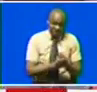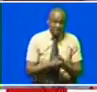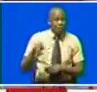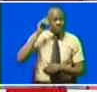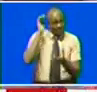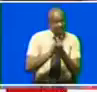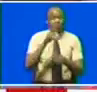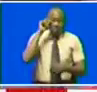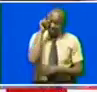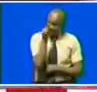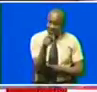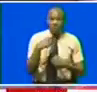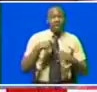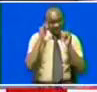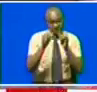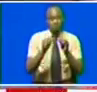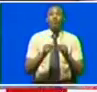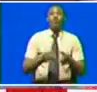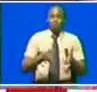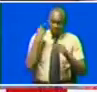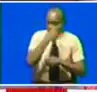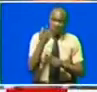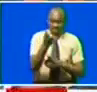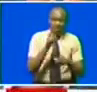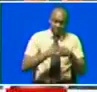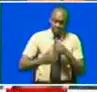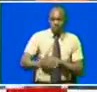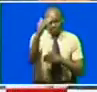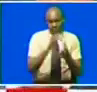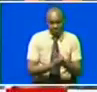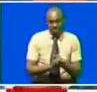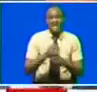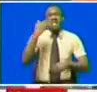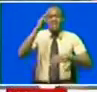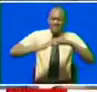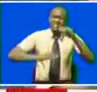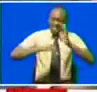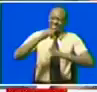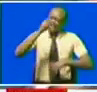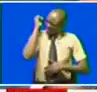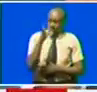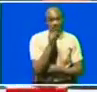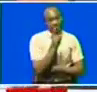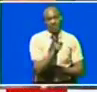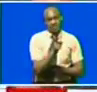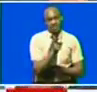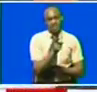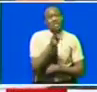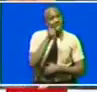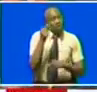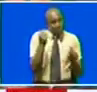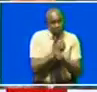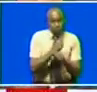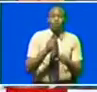that Mombasa will have a new look, you know, going forward. Infrastructure is a very, very expensive affair, and it cannot be able